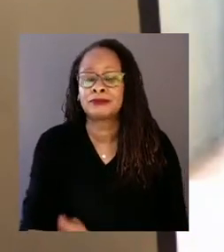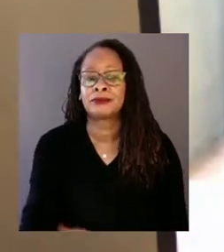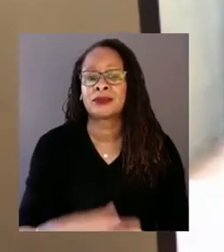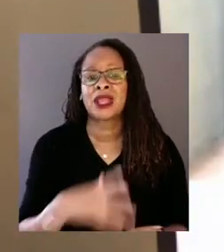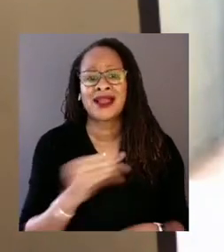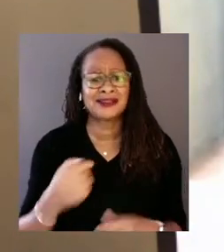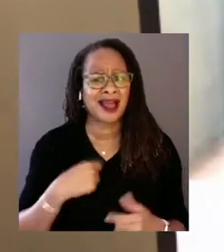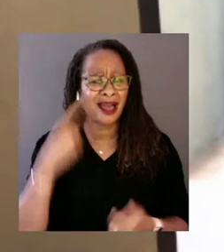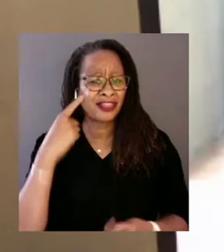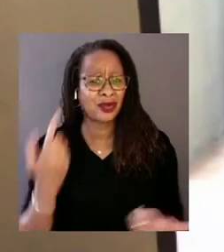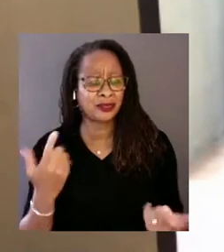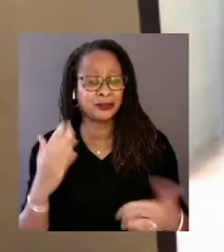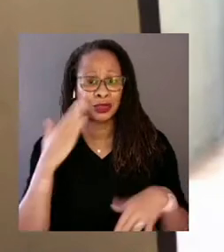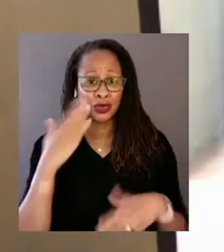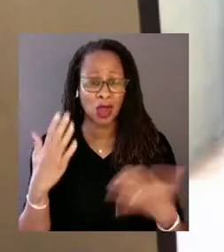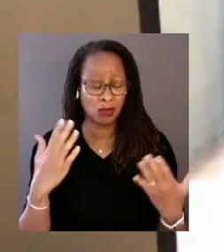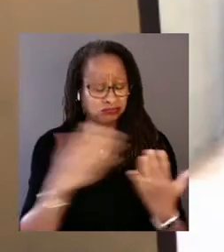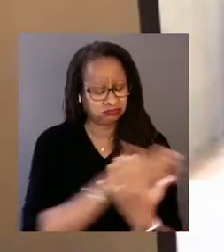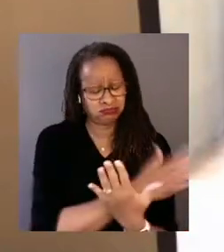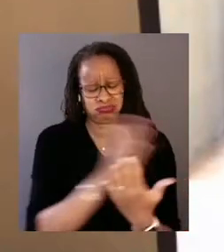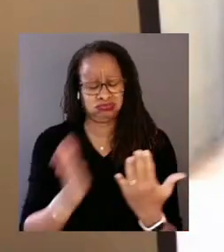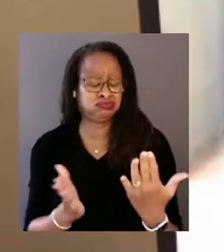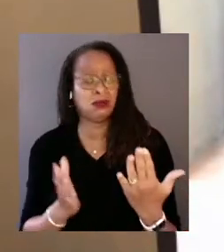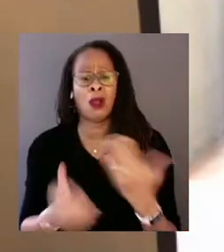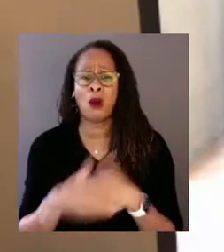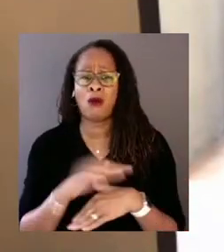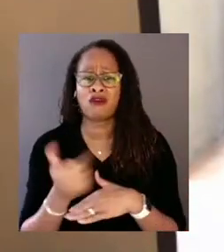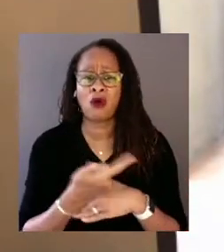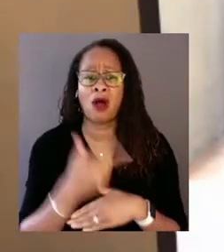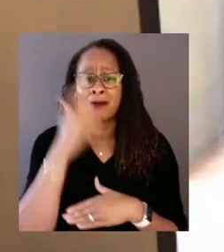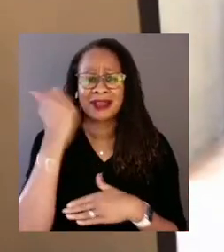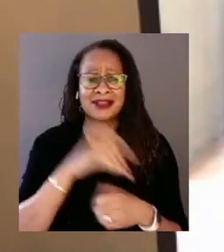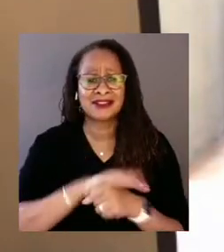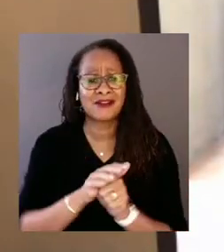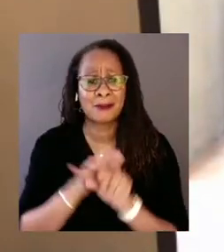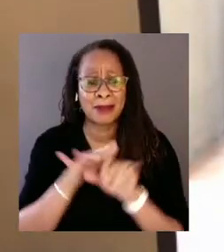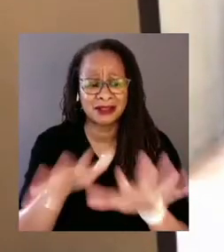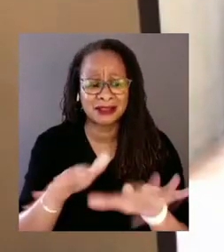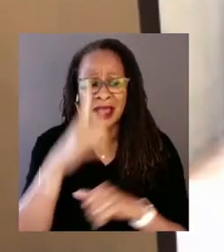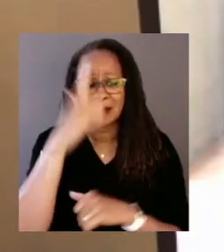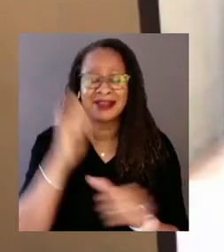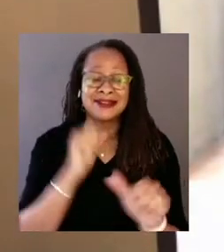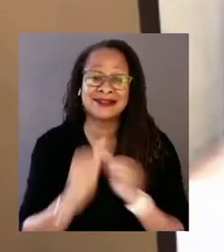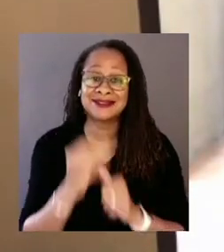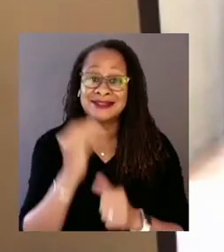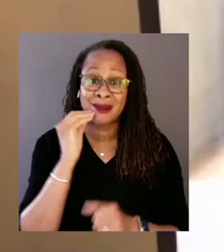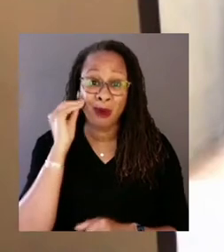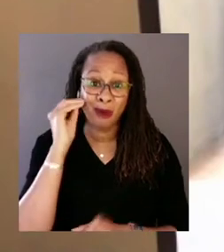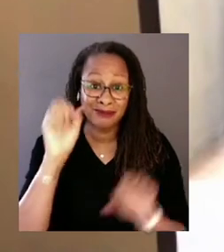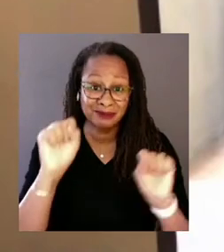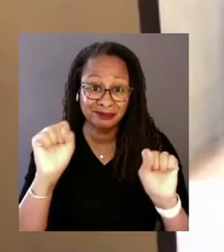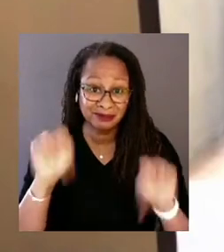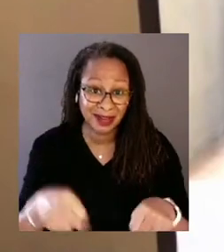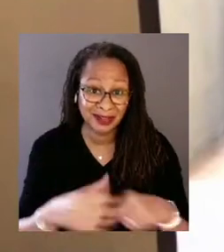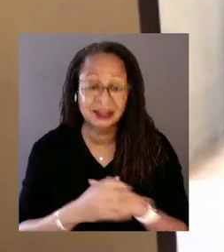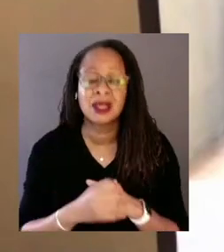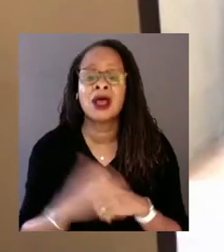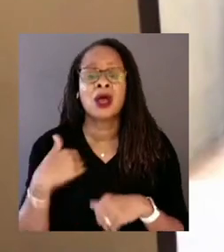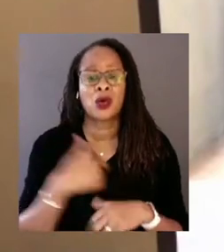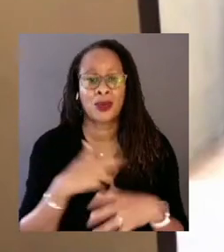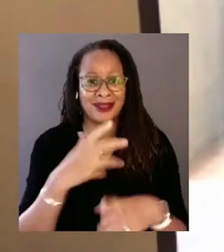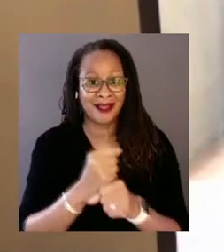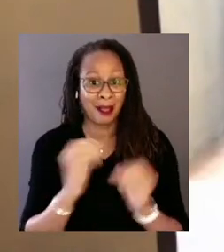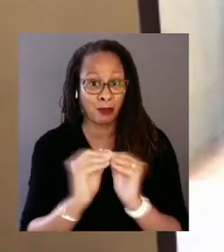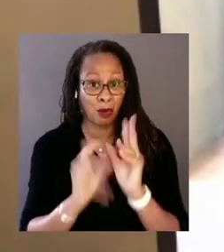the grand scheme of things, because this was pandemic, because it was stay at home, we were able to get more people,